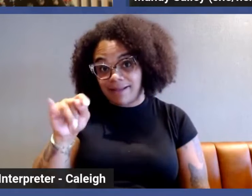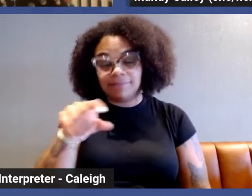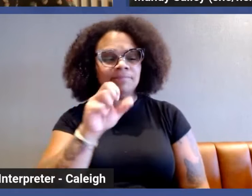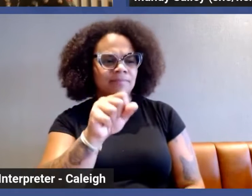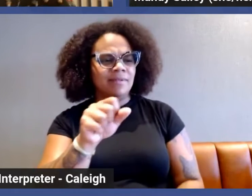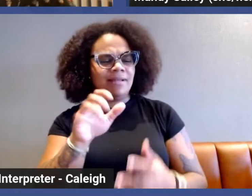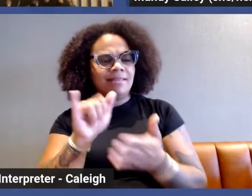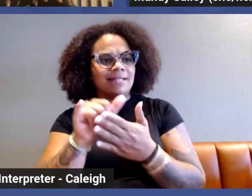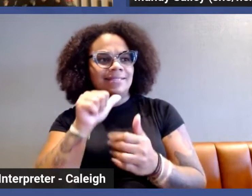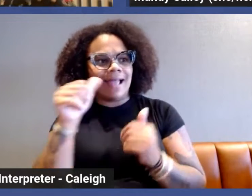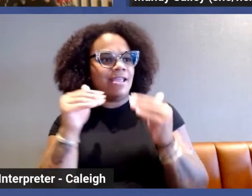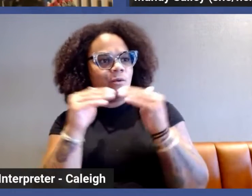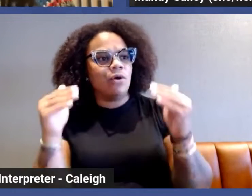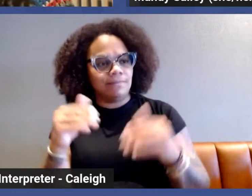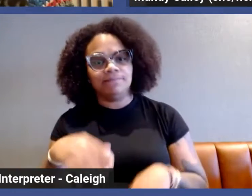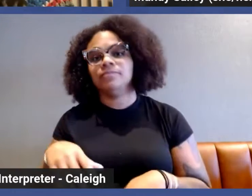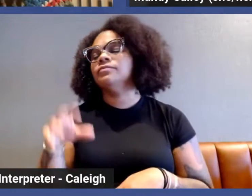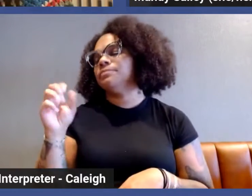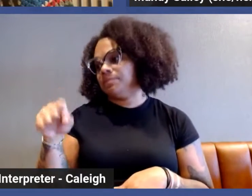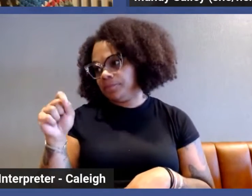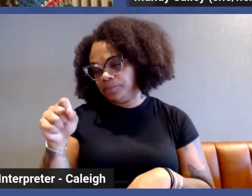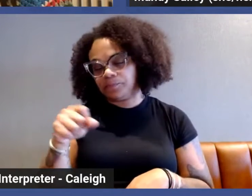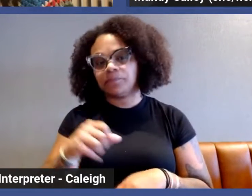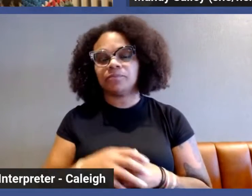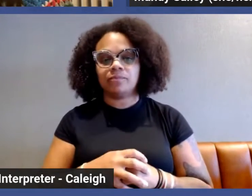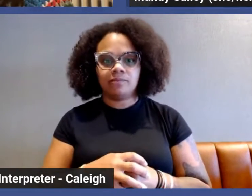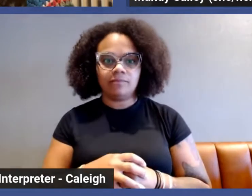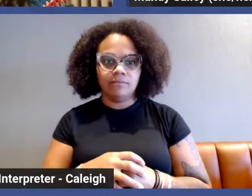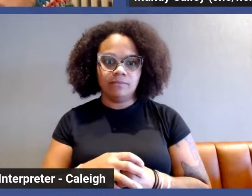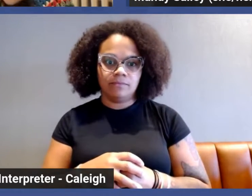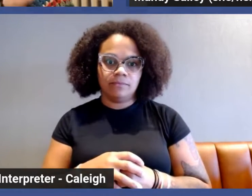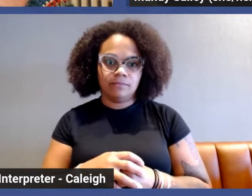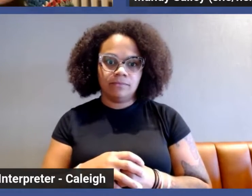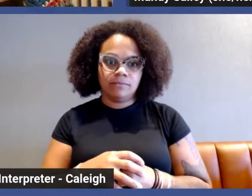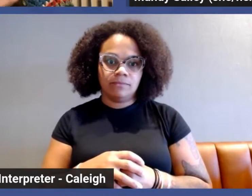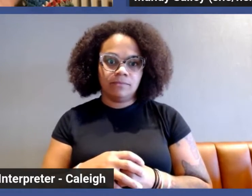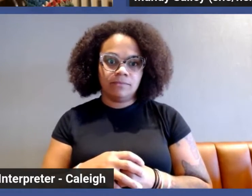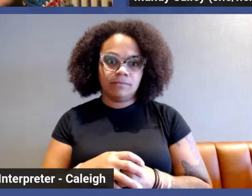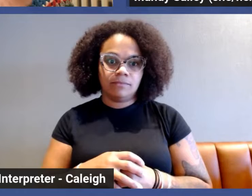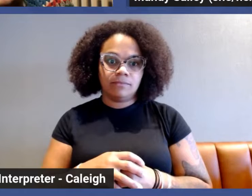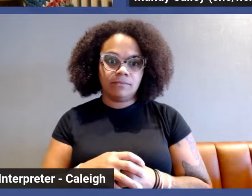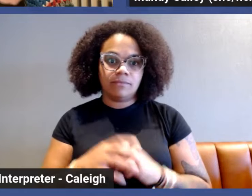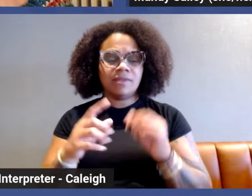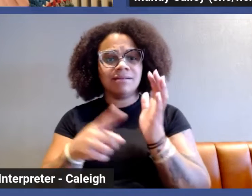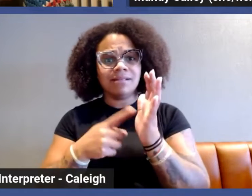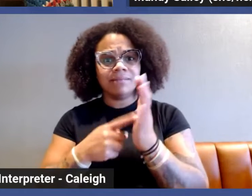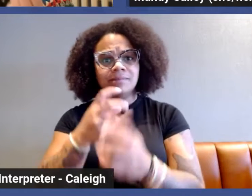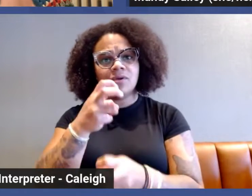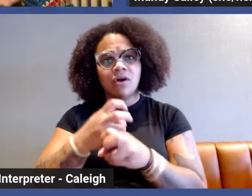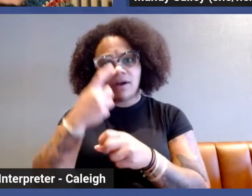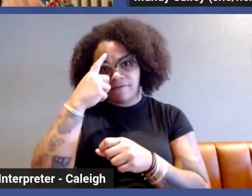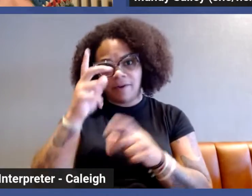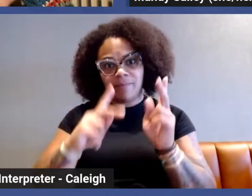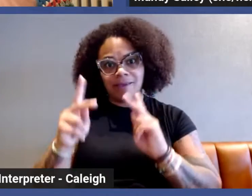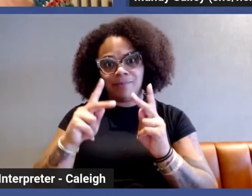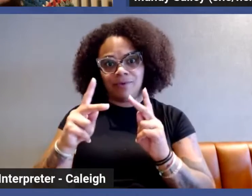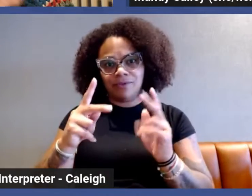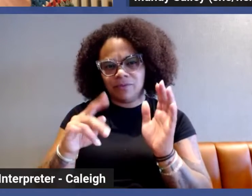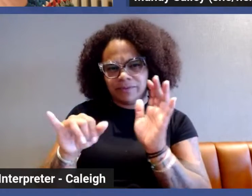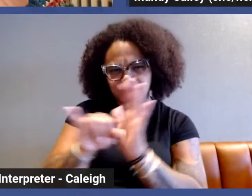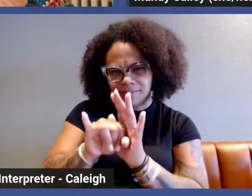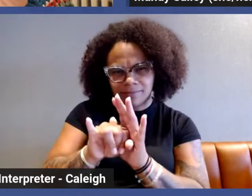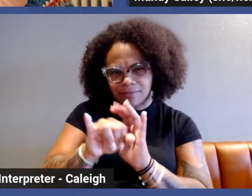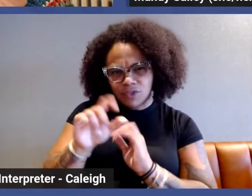nature of the moderation. Yeah, well, I mean, in part, sometimes it is difficult for people to know where the